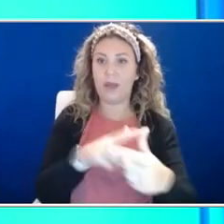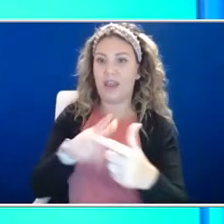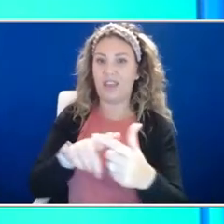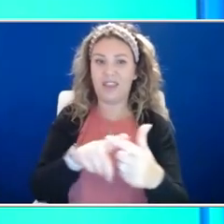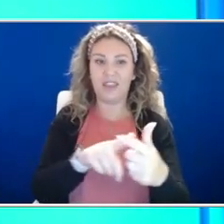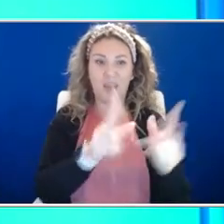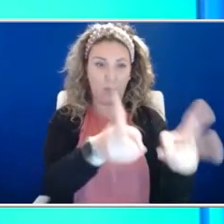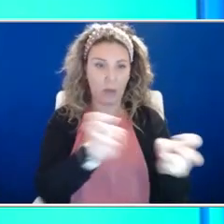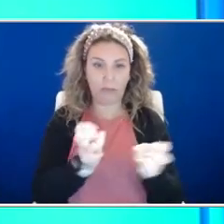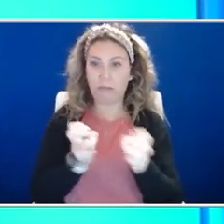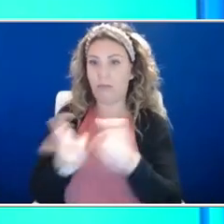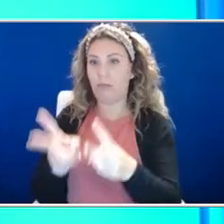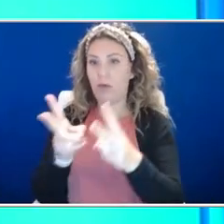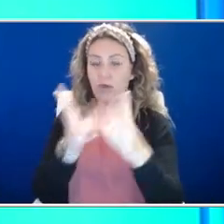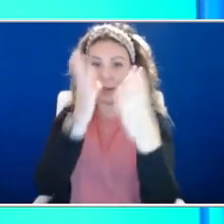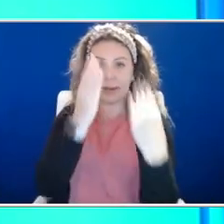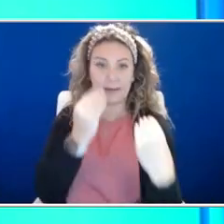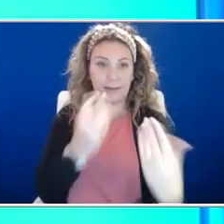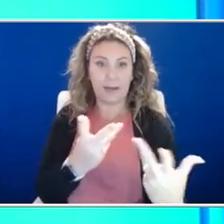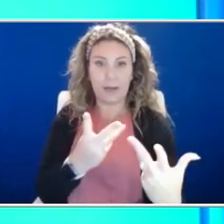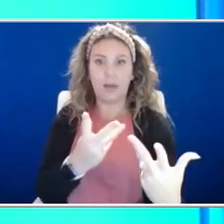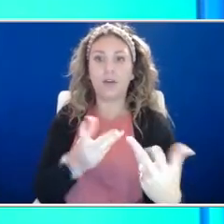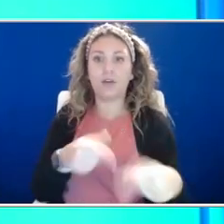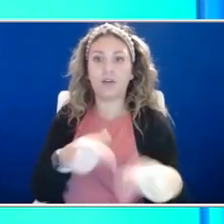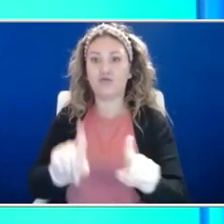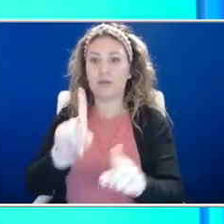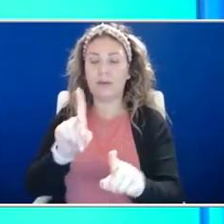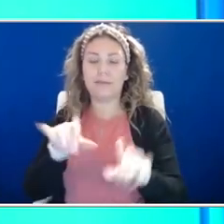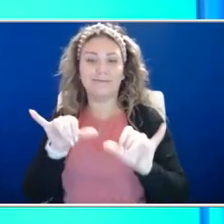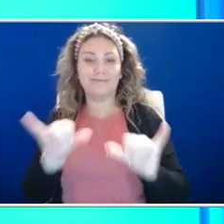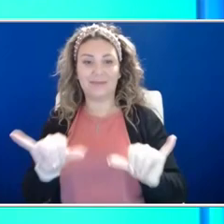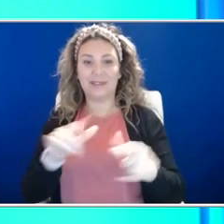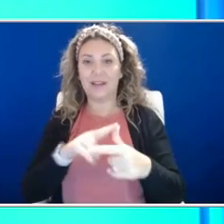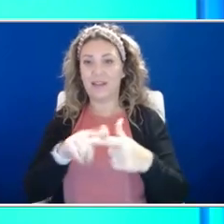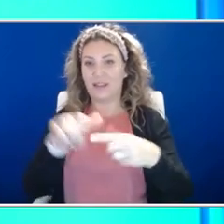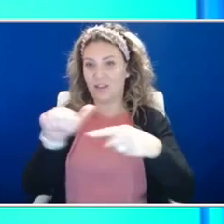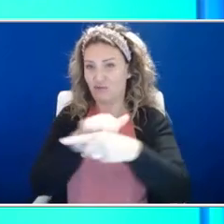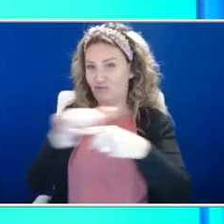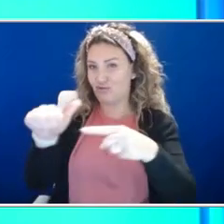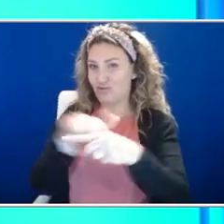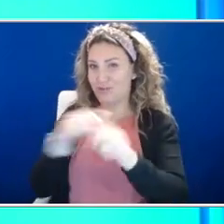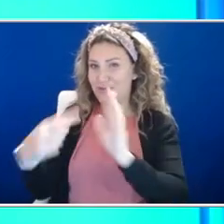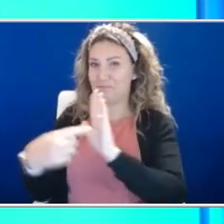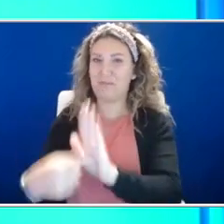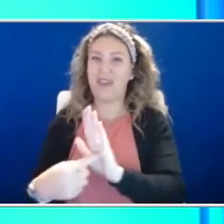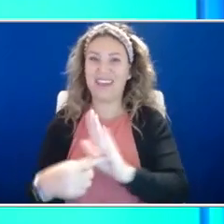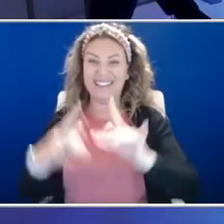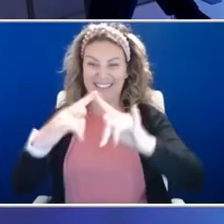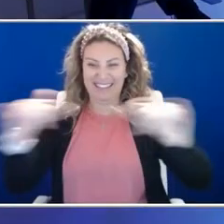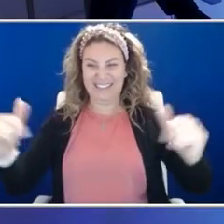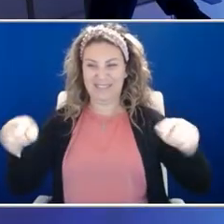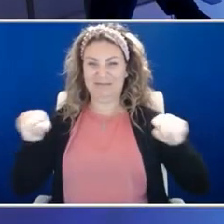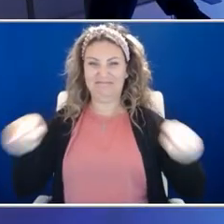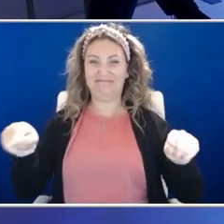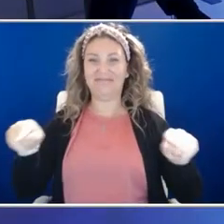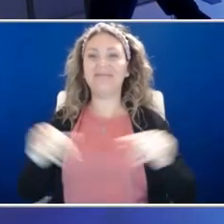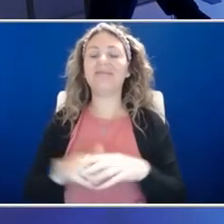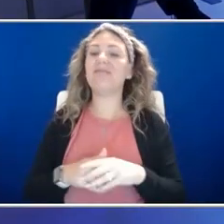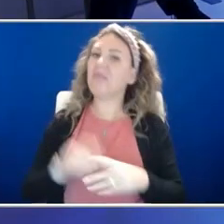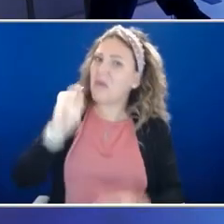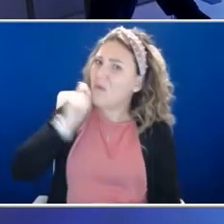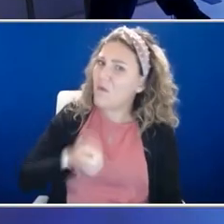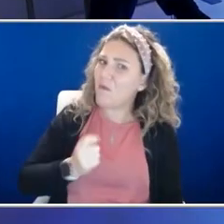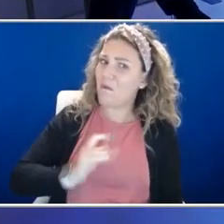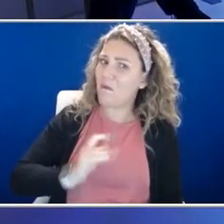from those patients during their stay and then train the model. So That's pretty cool. So cohort really is just